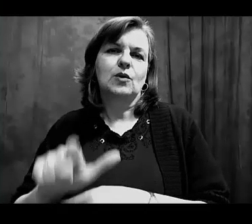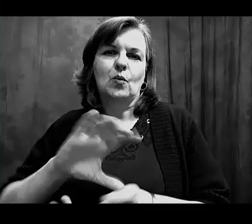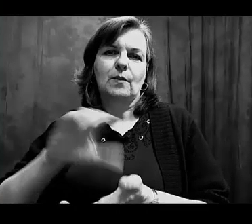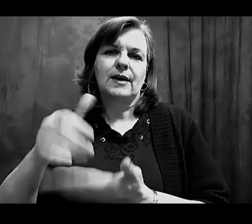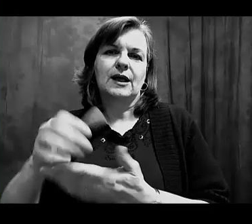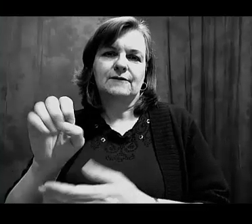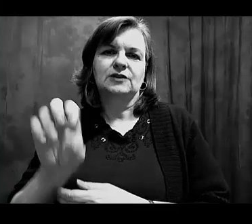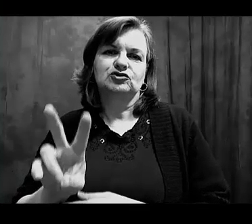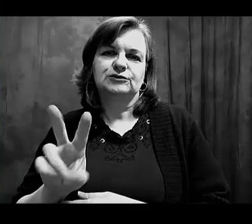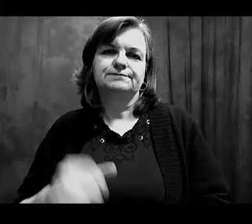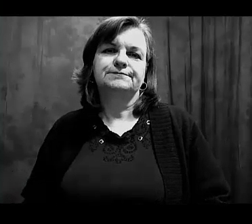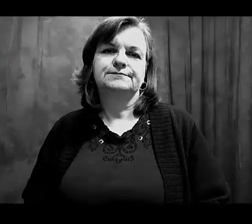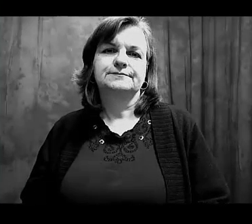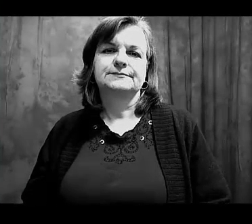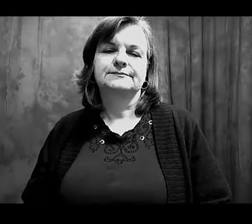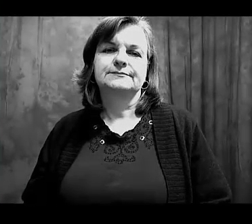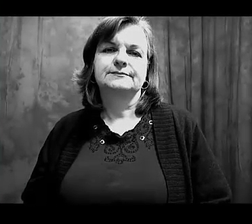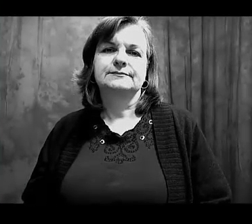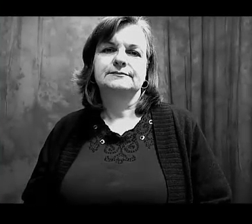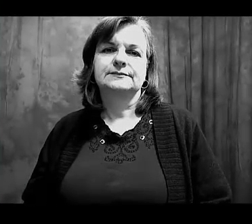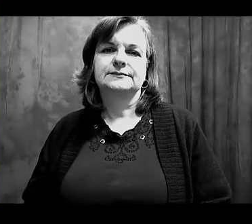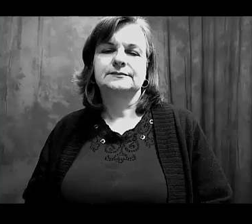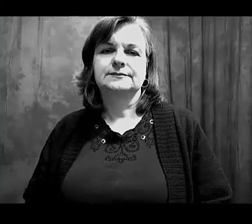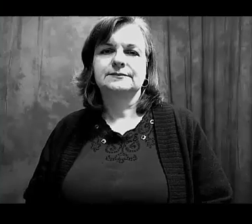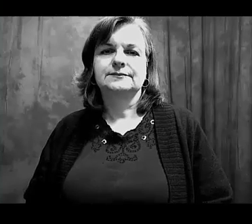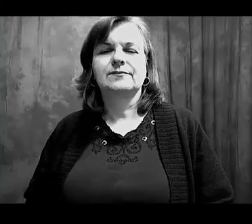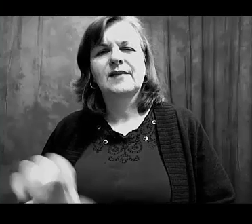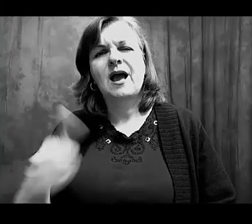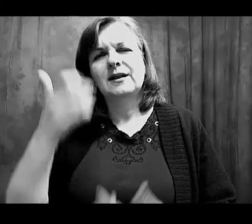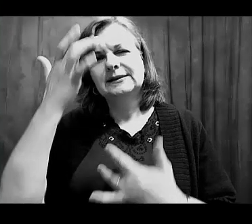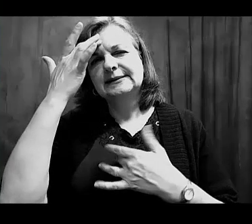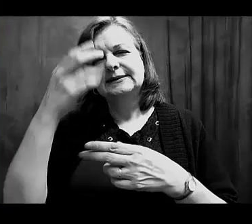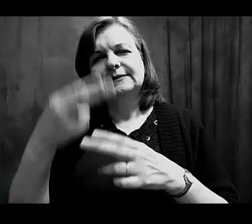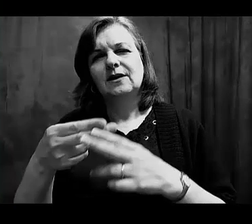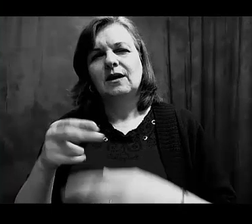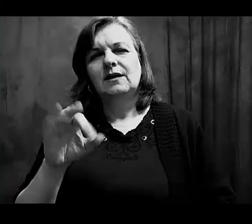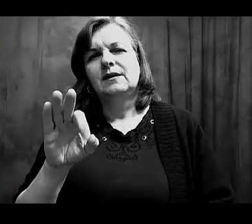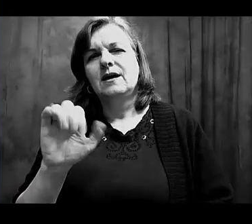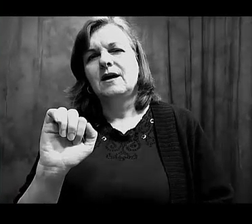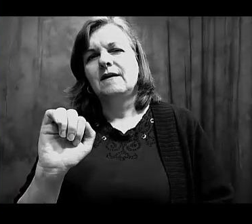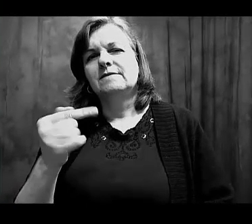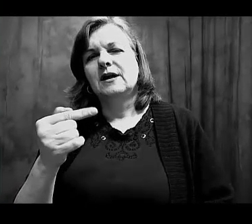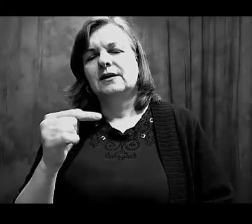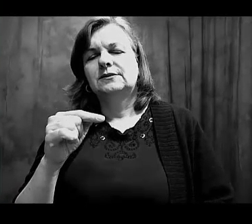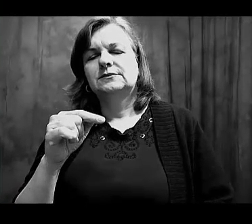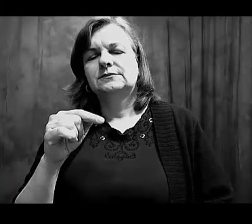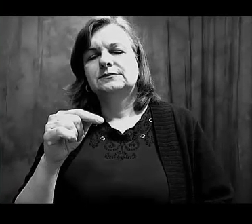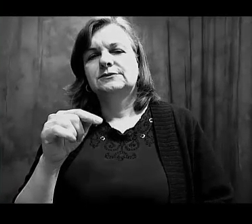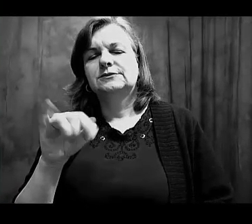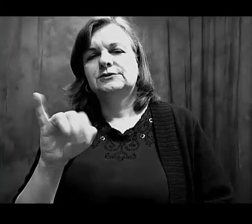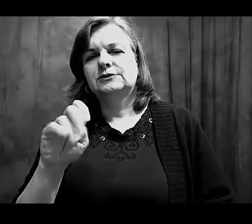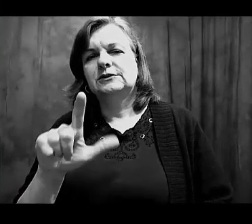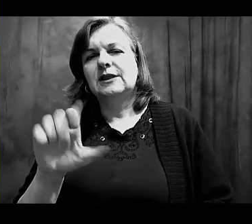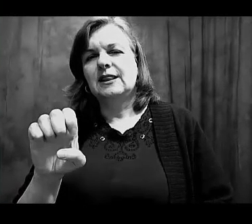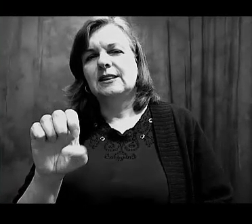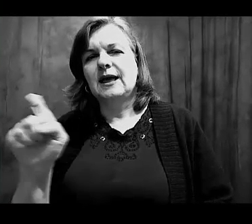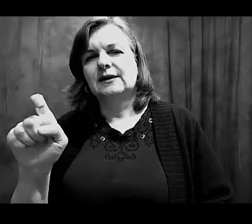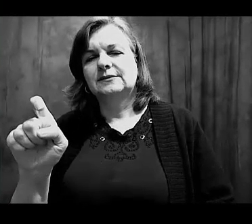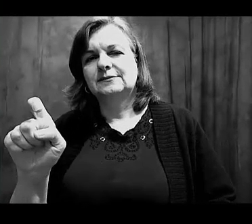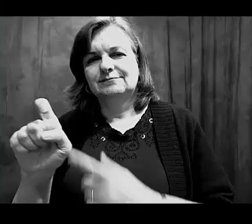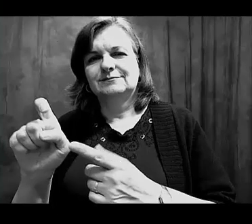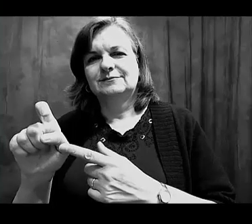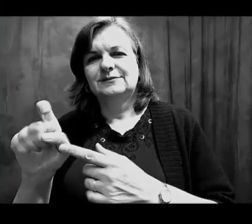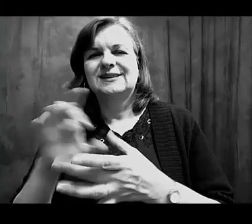Fragile X, on the other hand, is associated with the X chromosome, as I mentioned, and has very